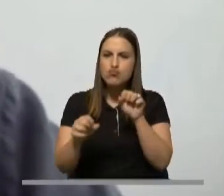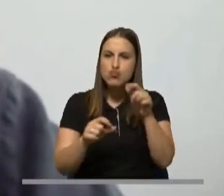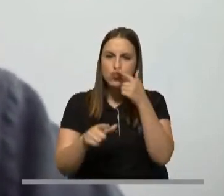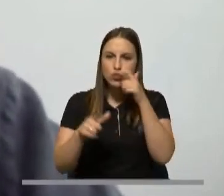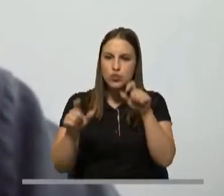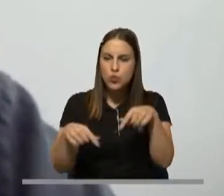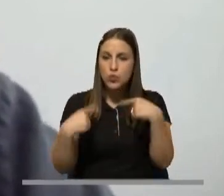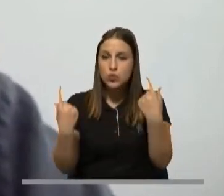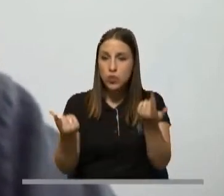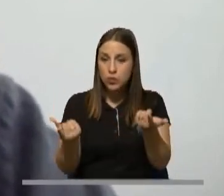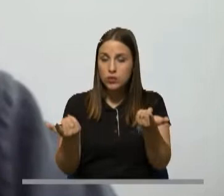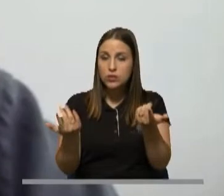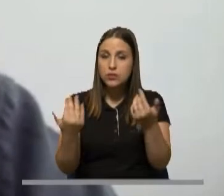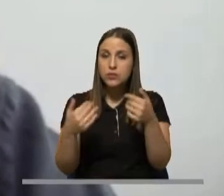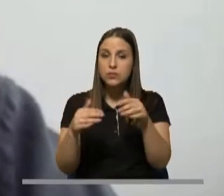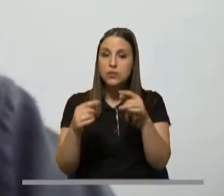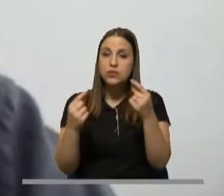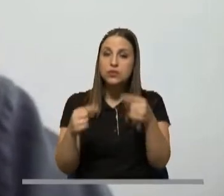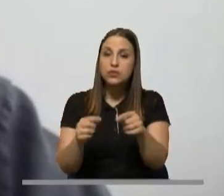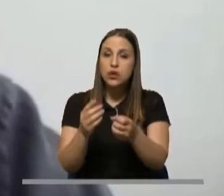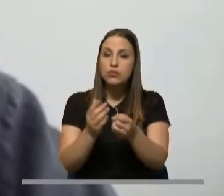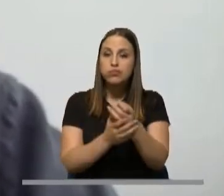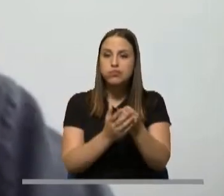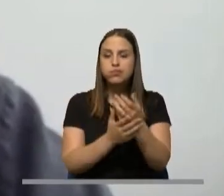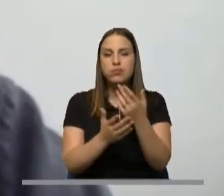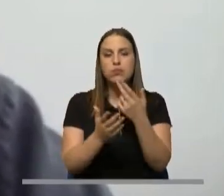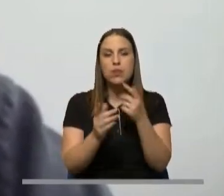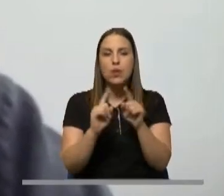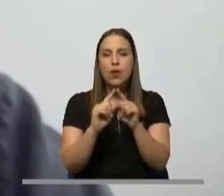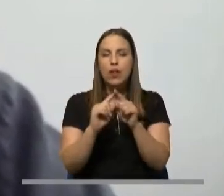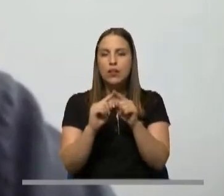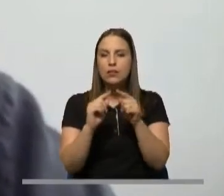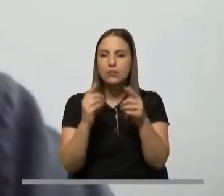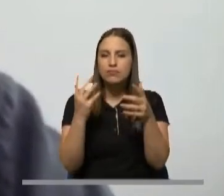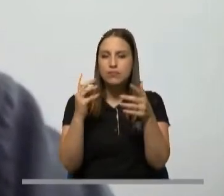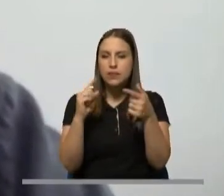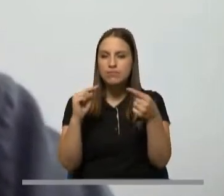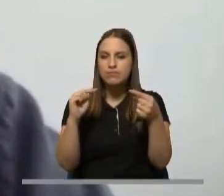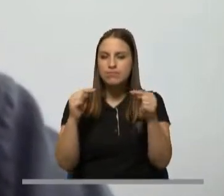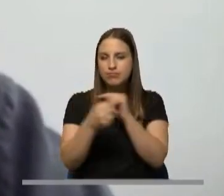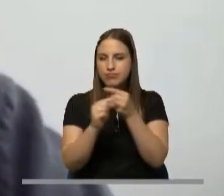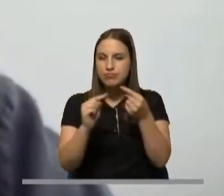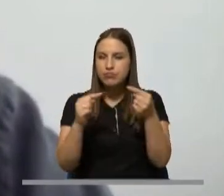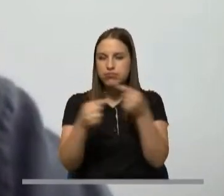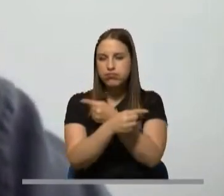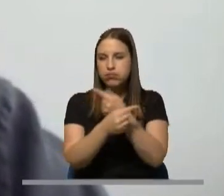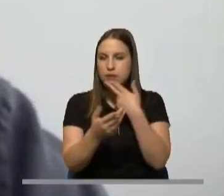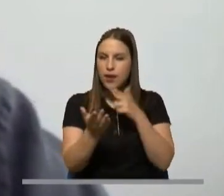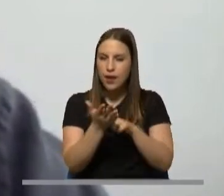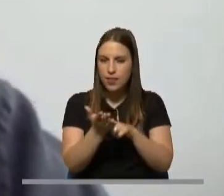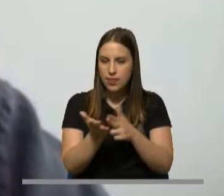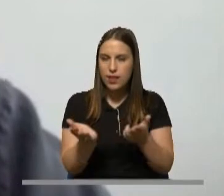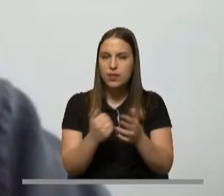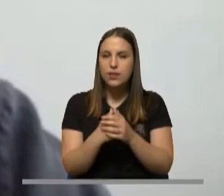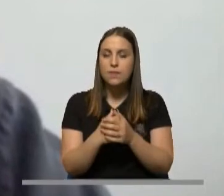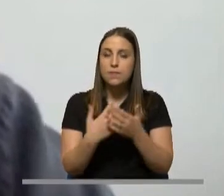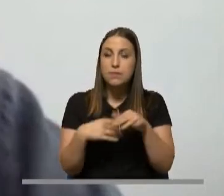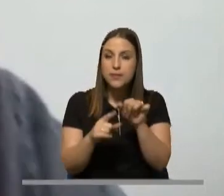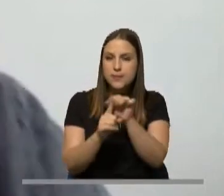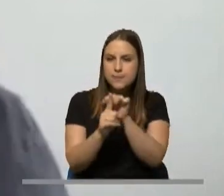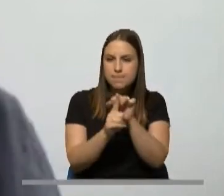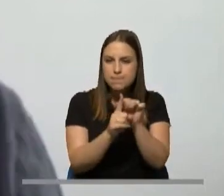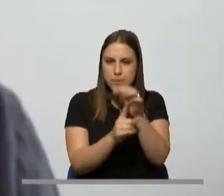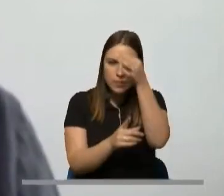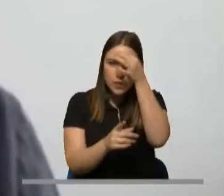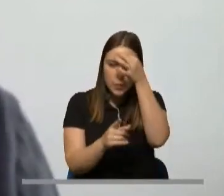can only produce distortion of reality. Algorithmic accuracy becomes unfairness